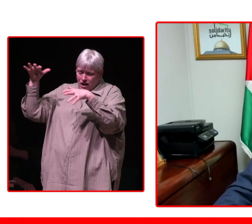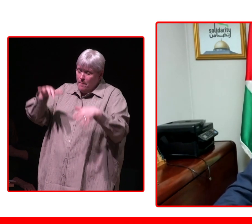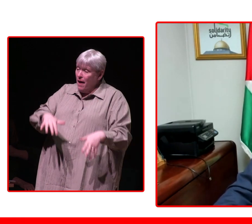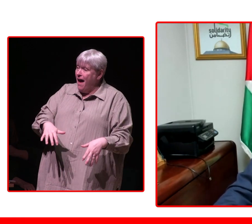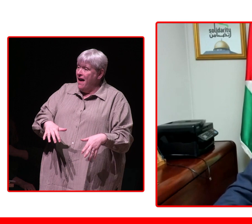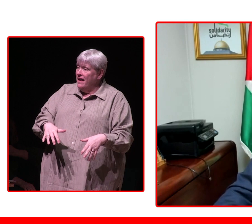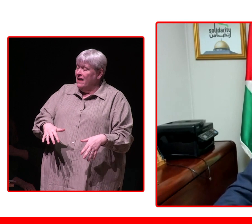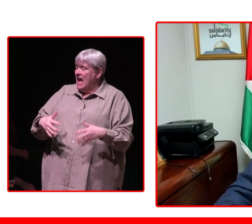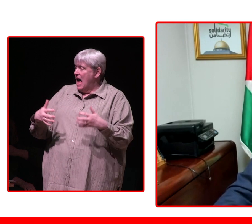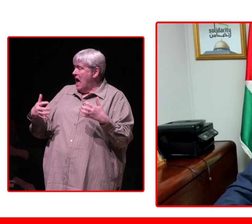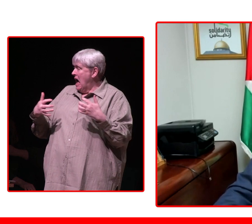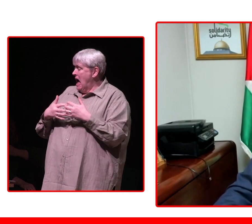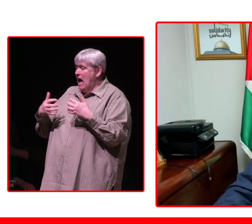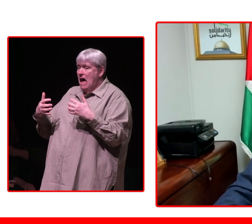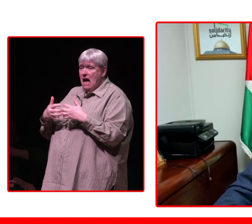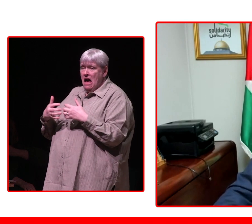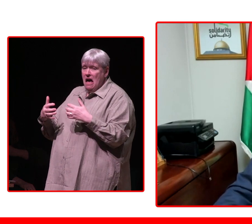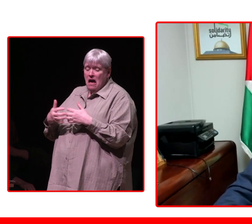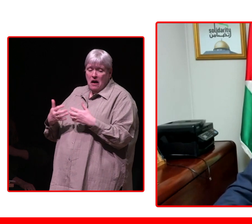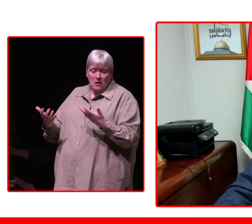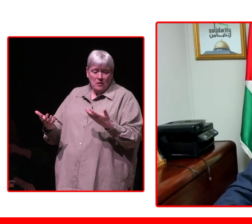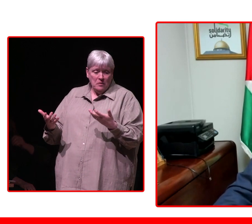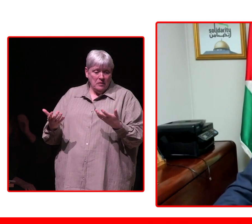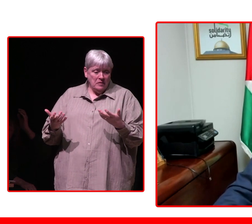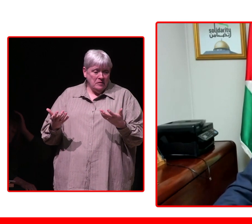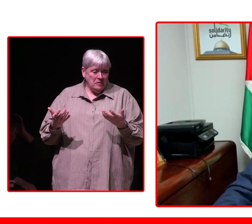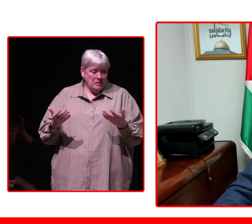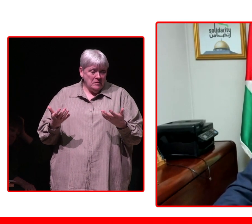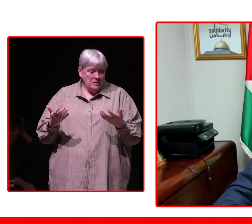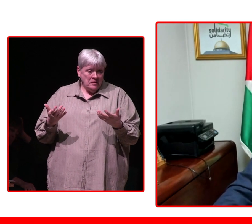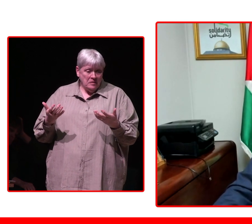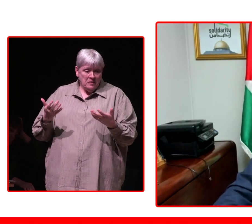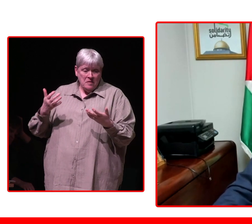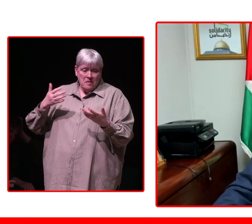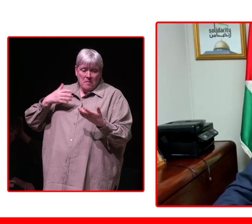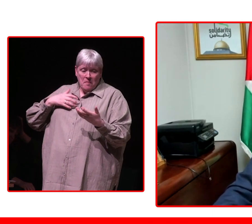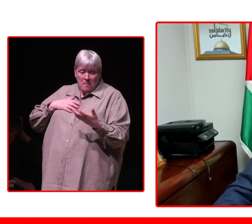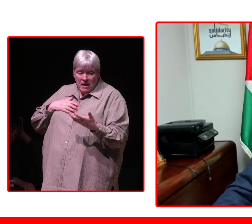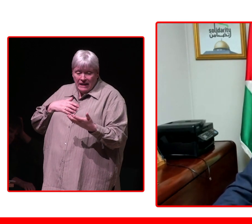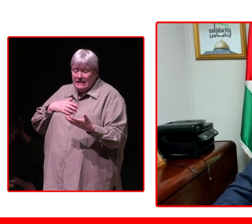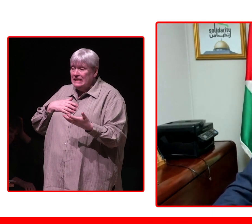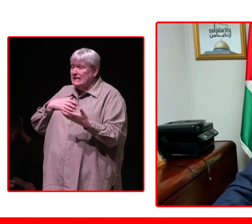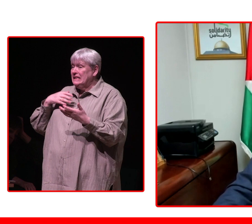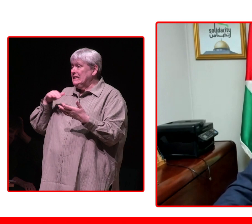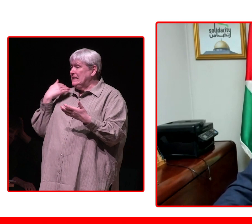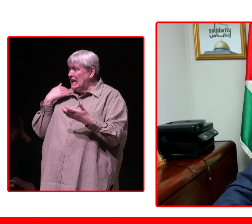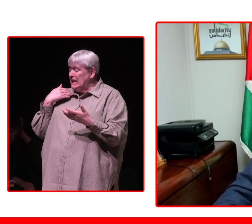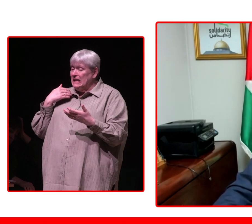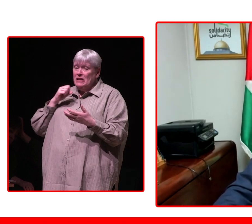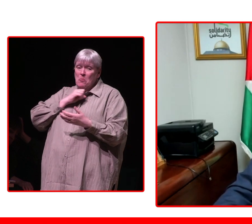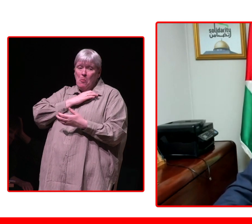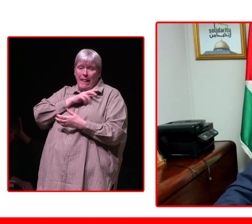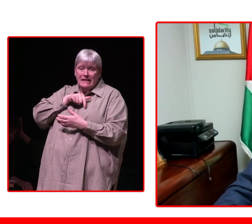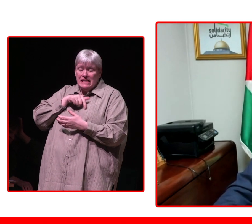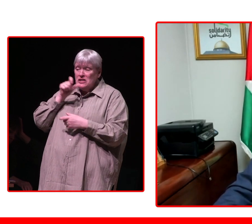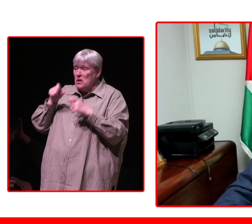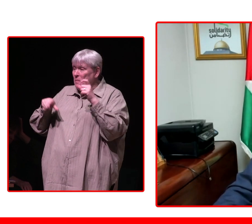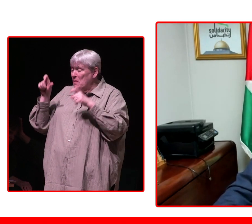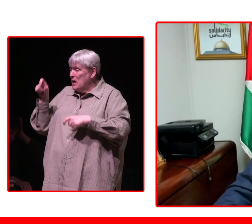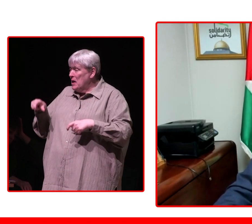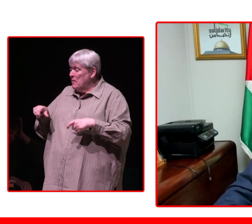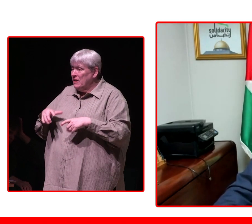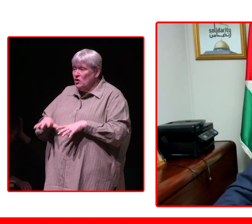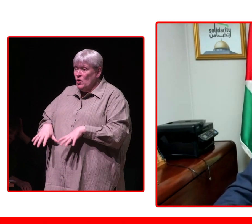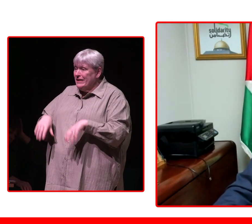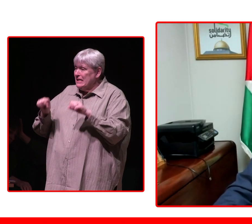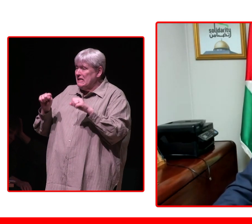how difficult it is to see reality for what it is. So, my friends, Israel's genocide against the Palestinian people did not start suddenly on